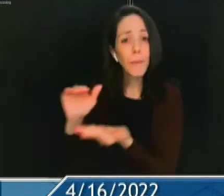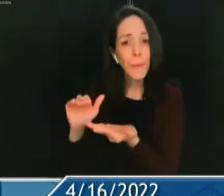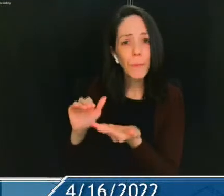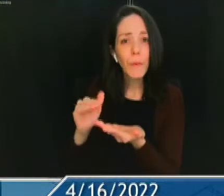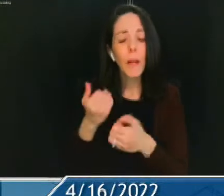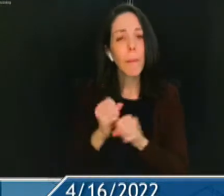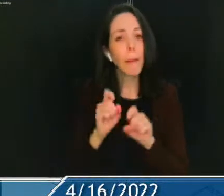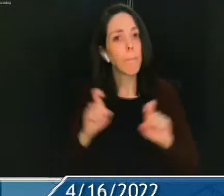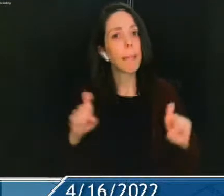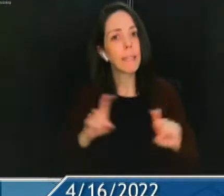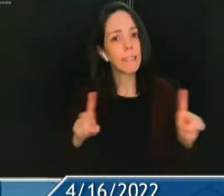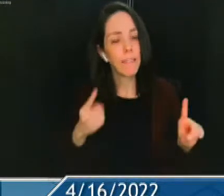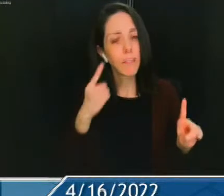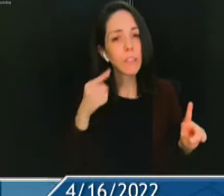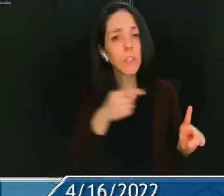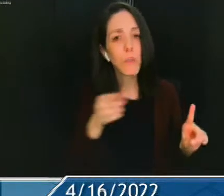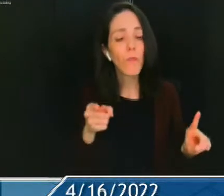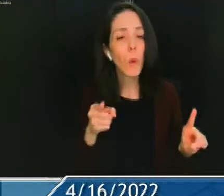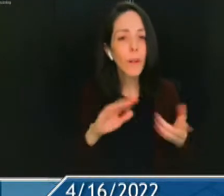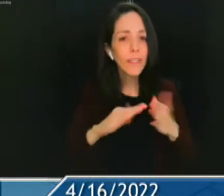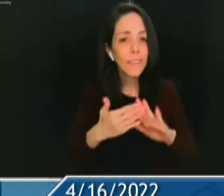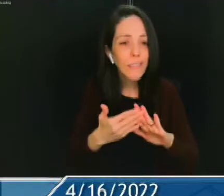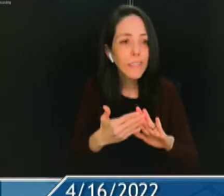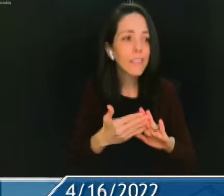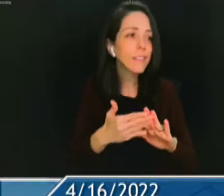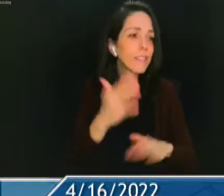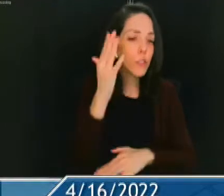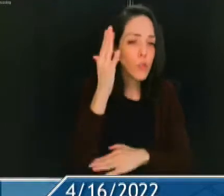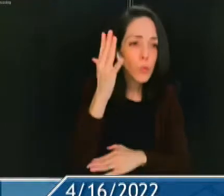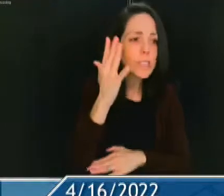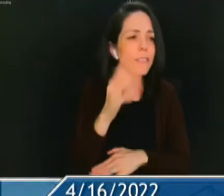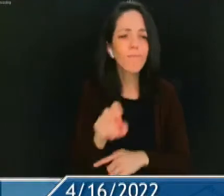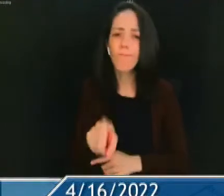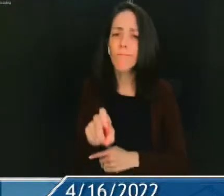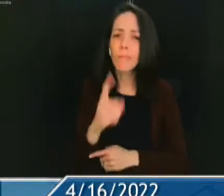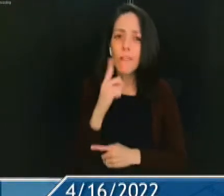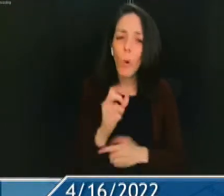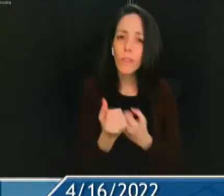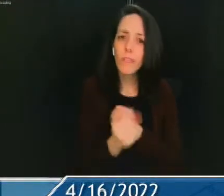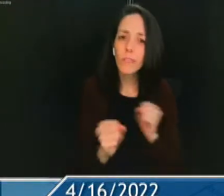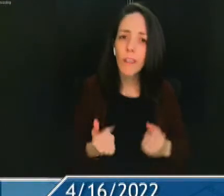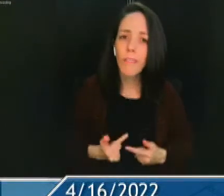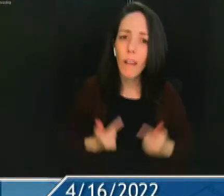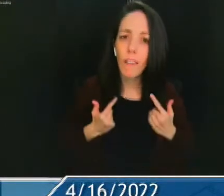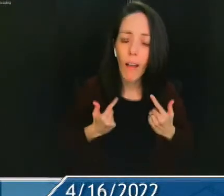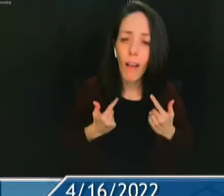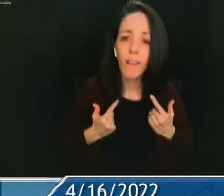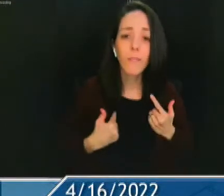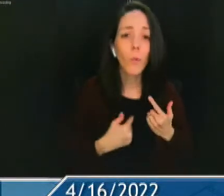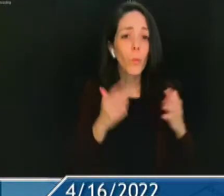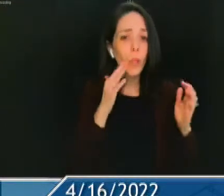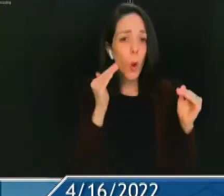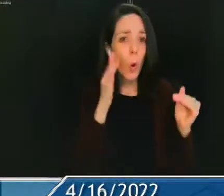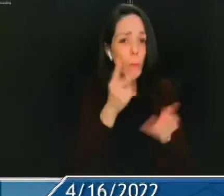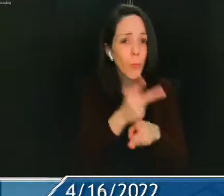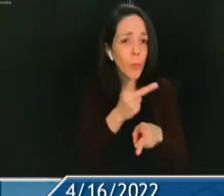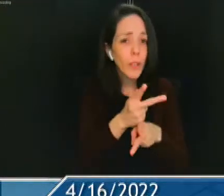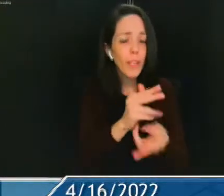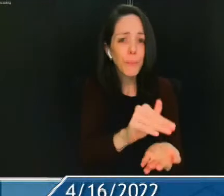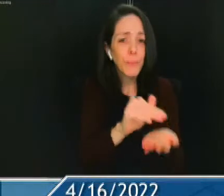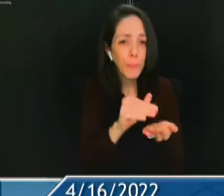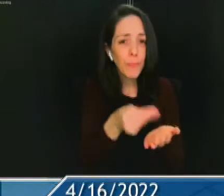management, which is necessary to both build climate resilience and save countless lives. We hope you can earmark that